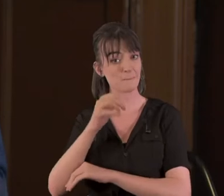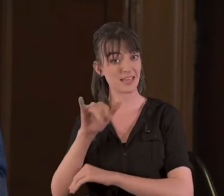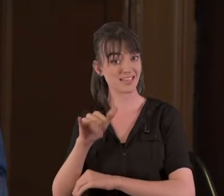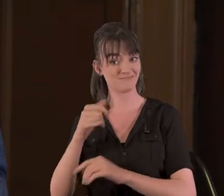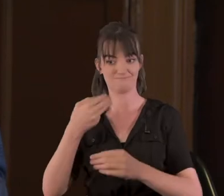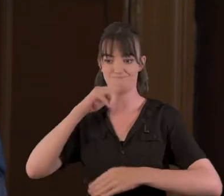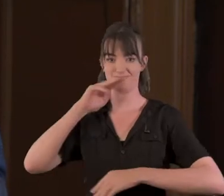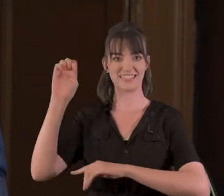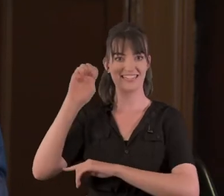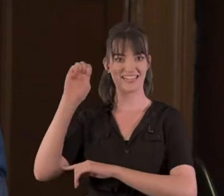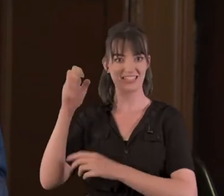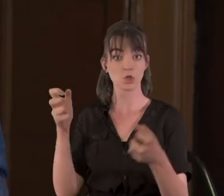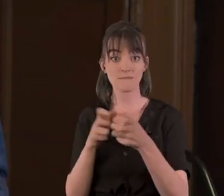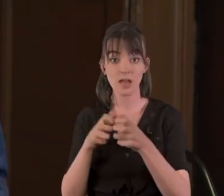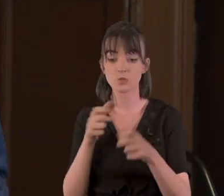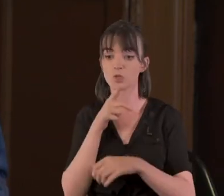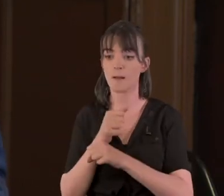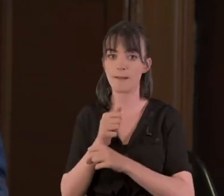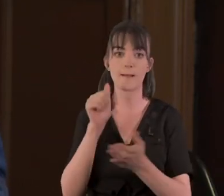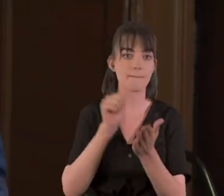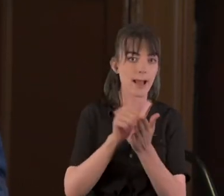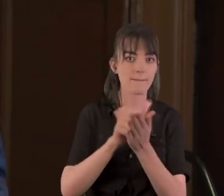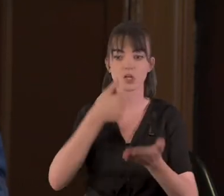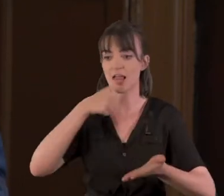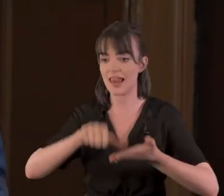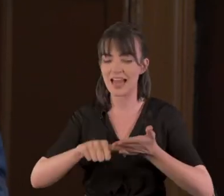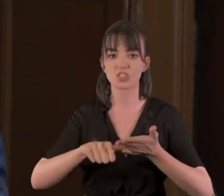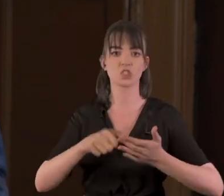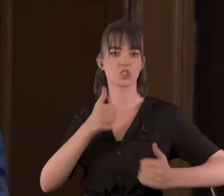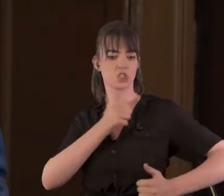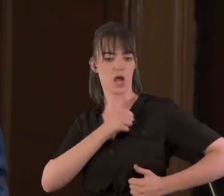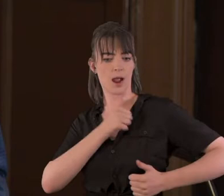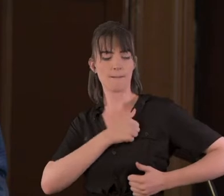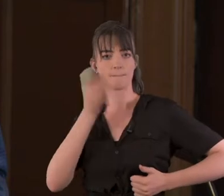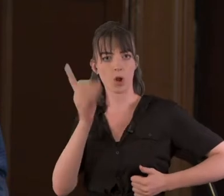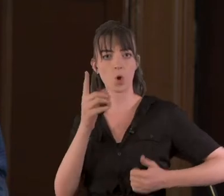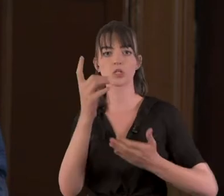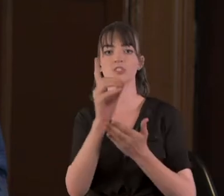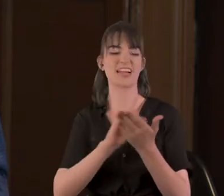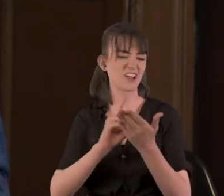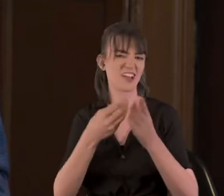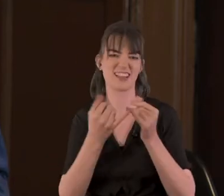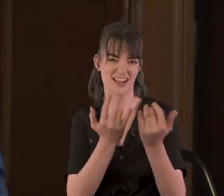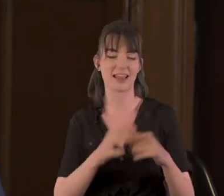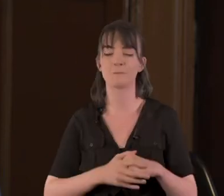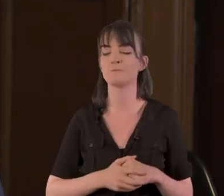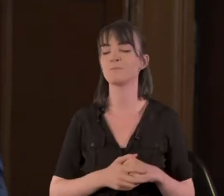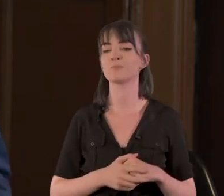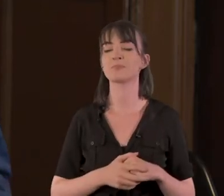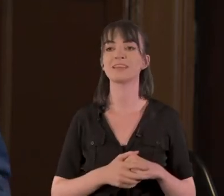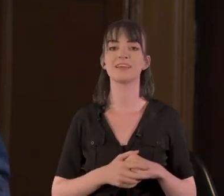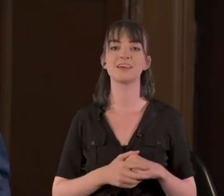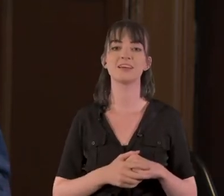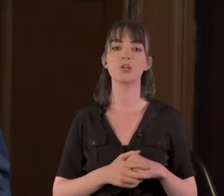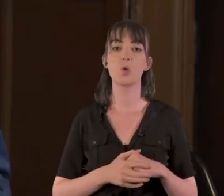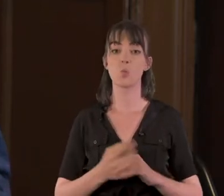were cabinet papers, letters, military orders, diaries, things like that. And a